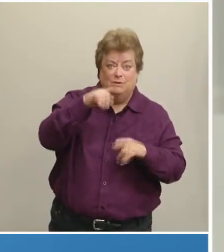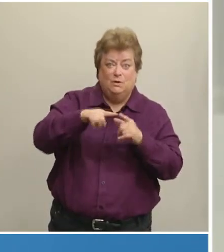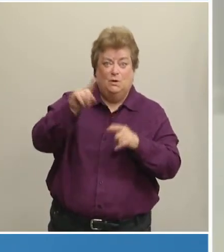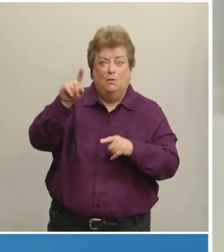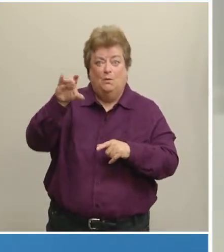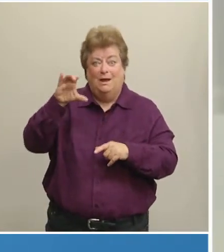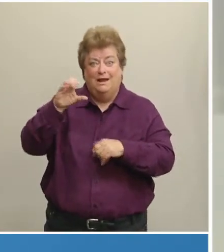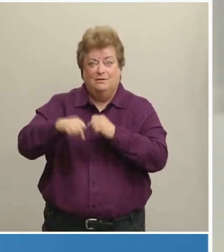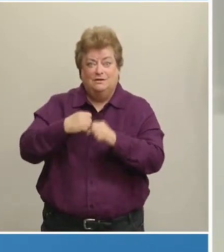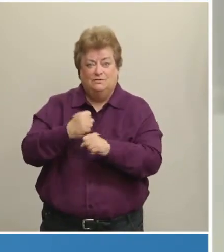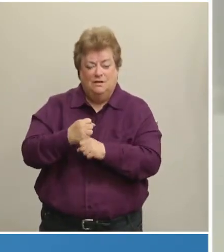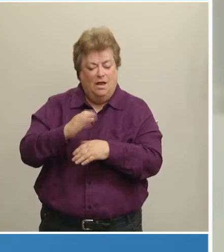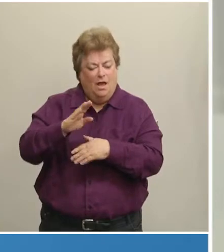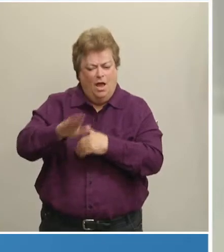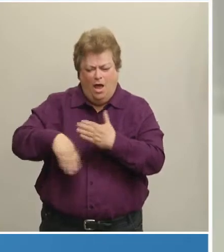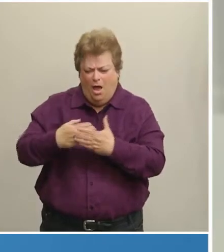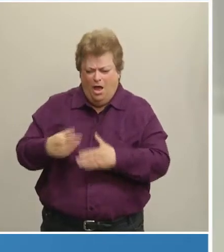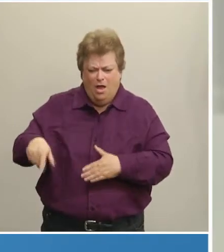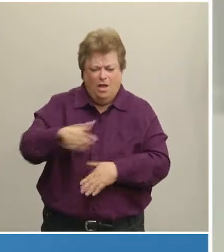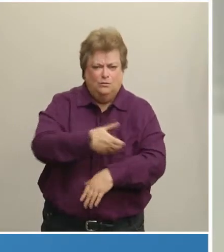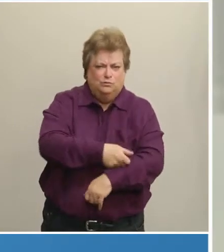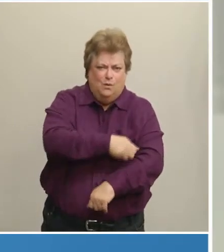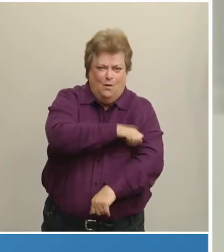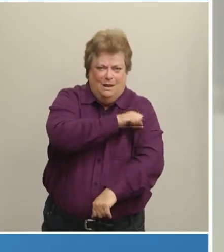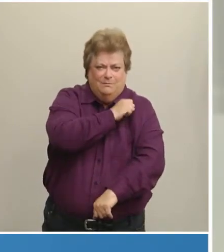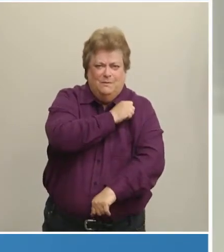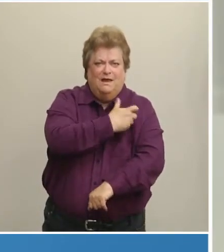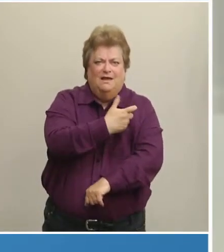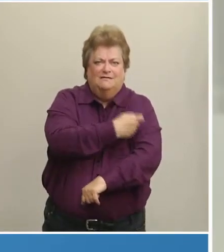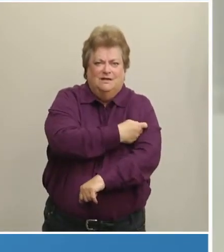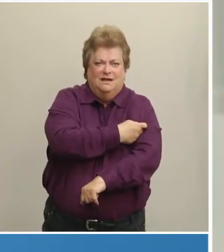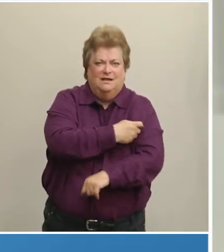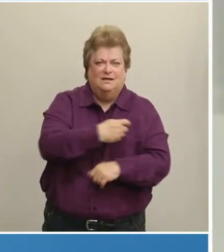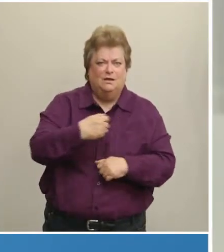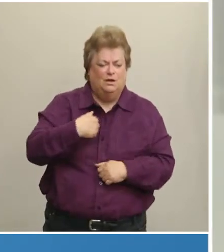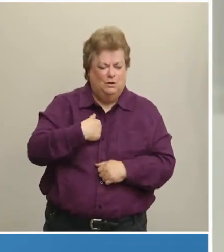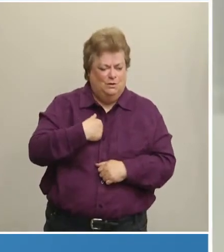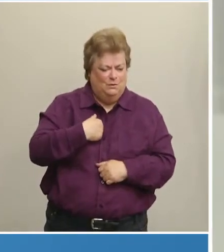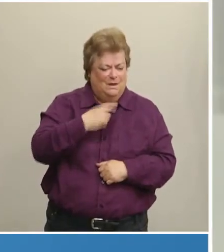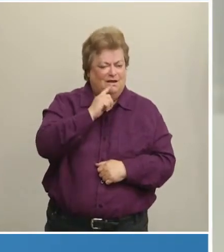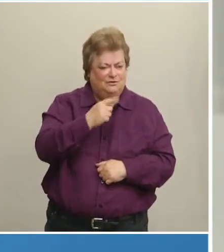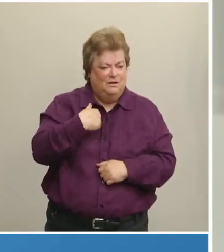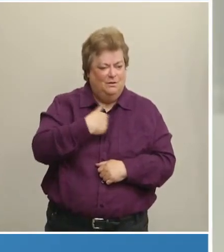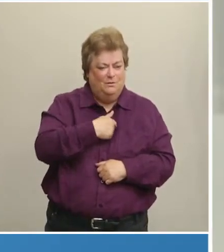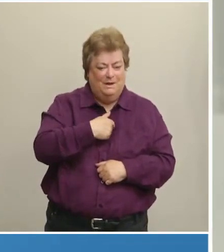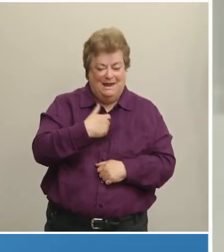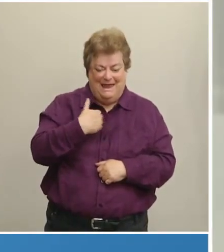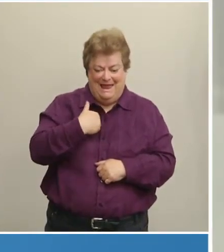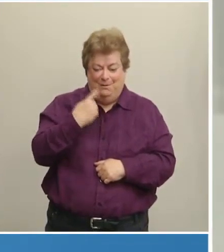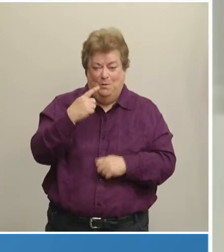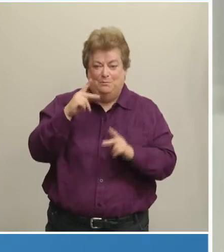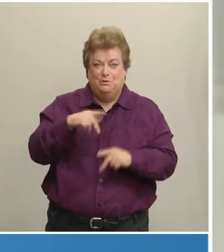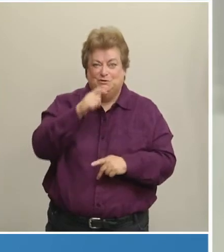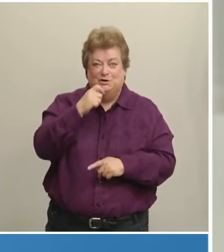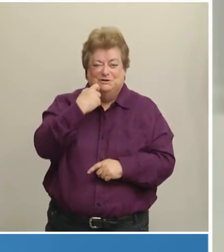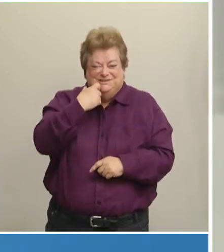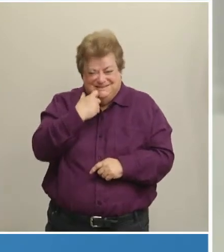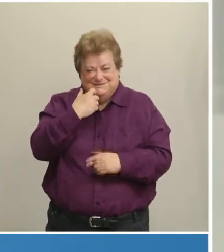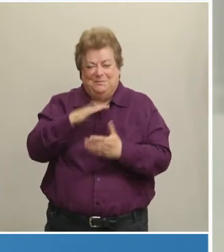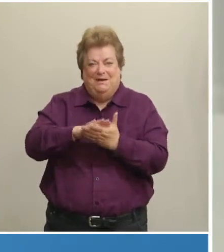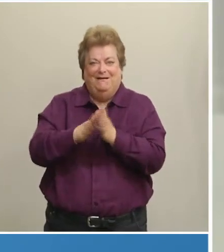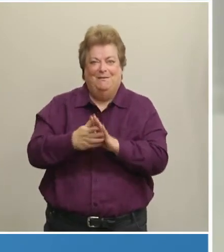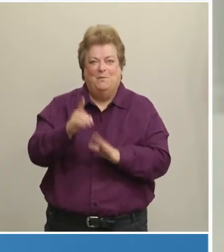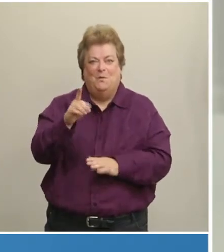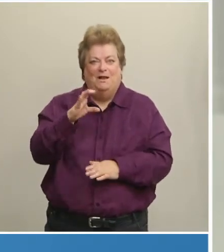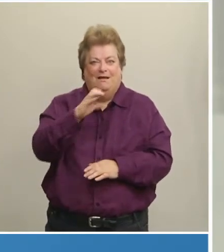years old roll up their sleeves and get vaccinated. Actually, we had somebody who came in that turned 100. We also